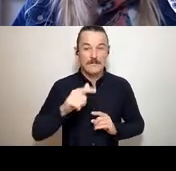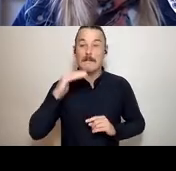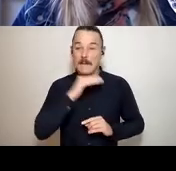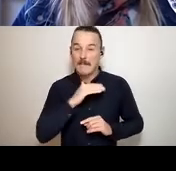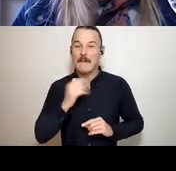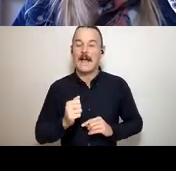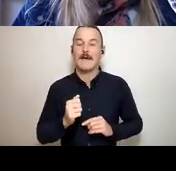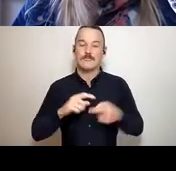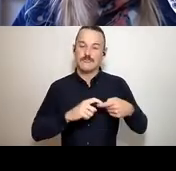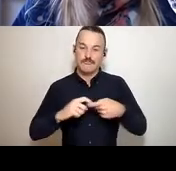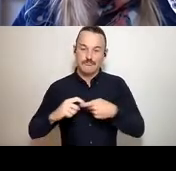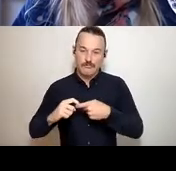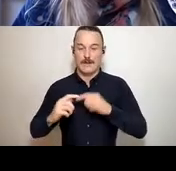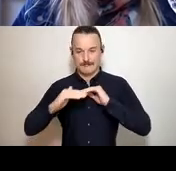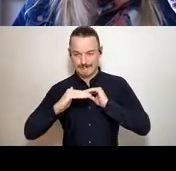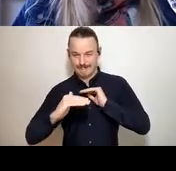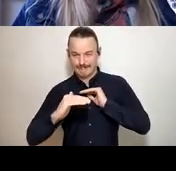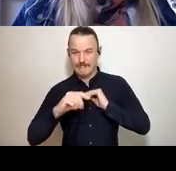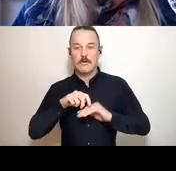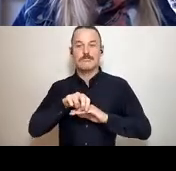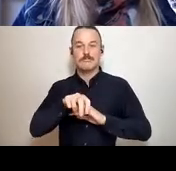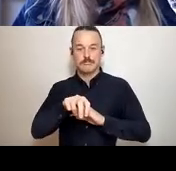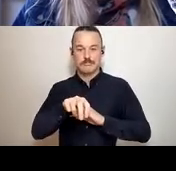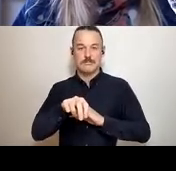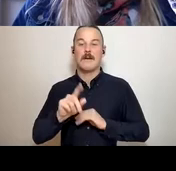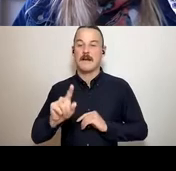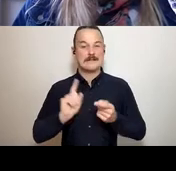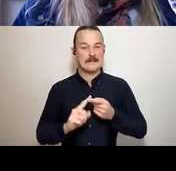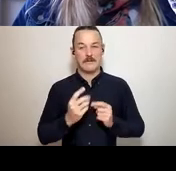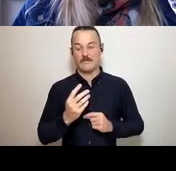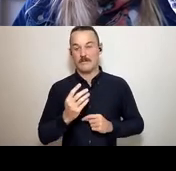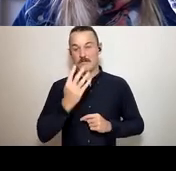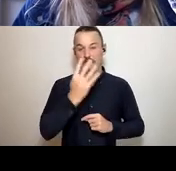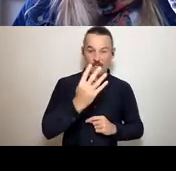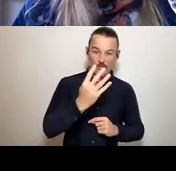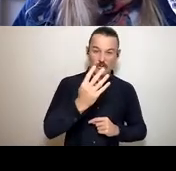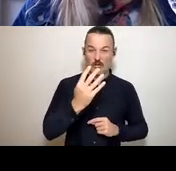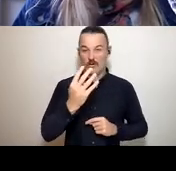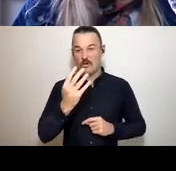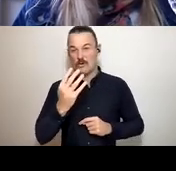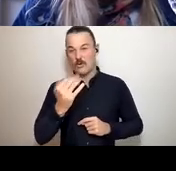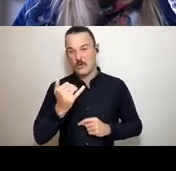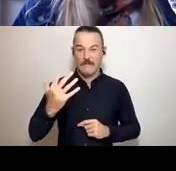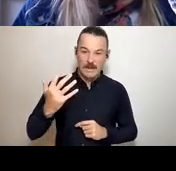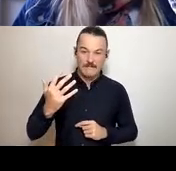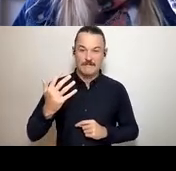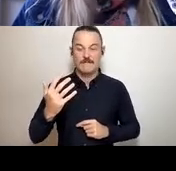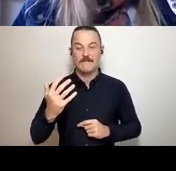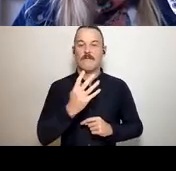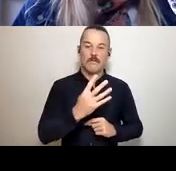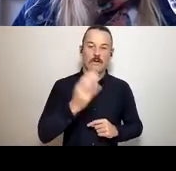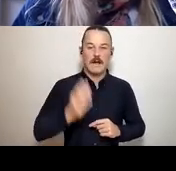platform stops, but still probably four or five of every tram that goes down the line is one of these older trams with the steps.